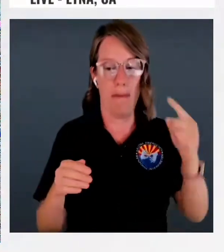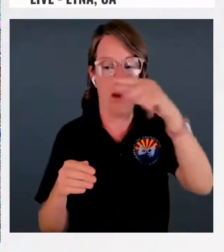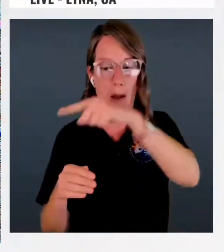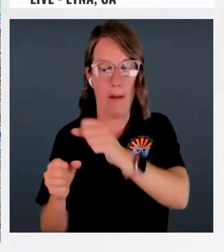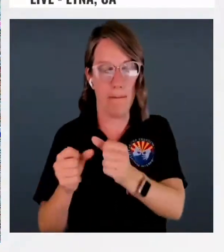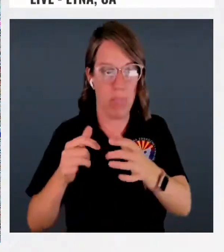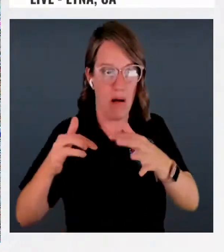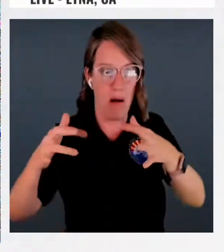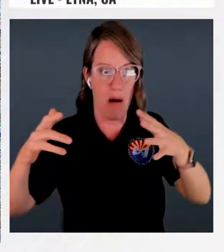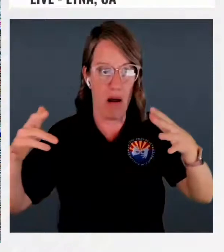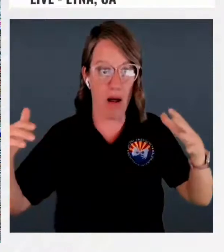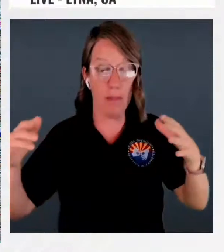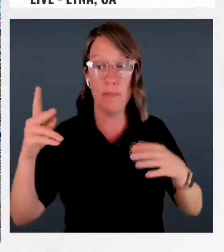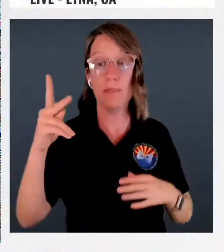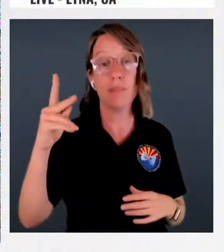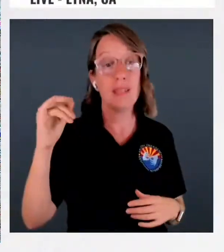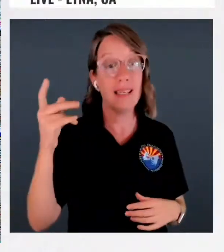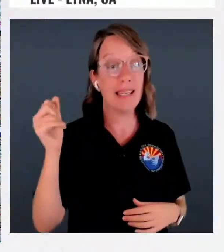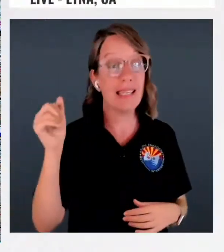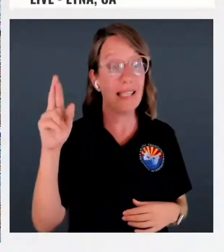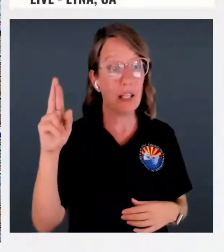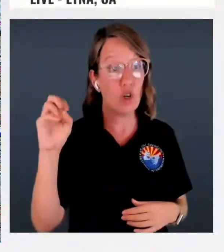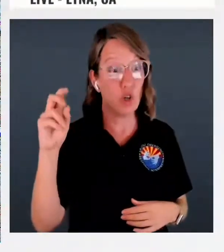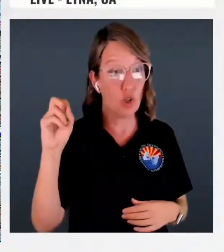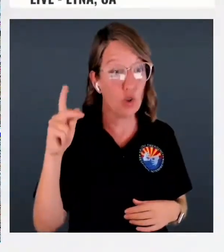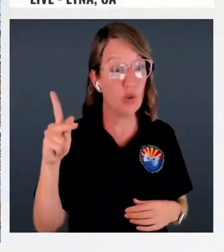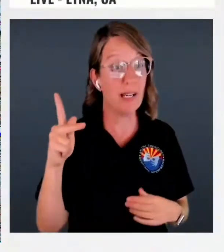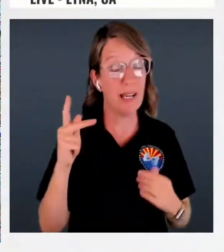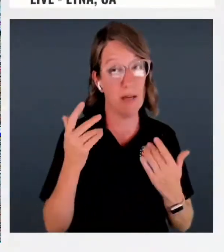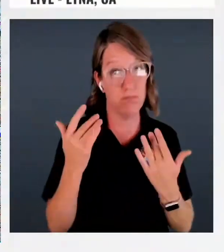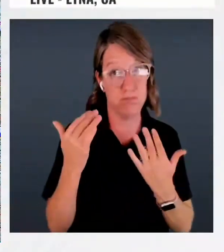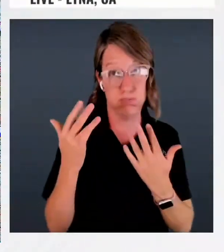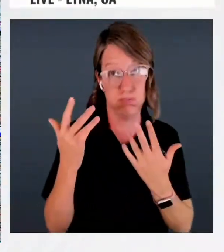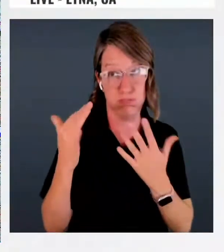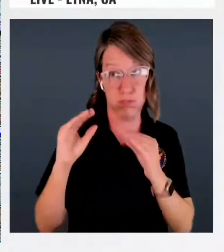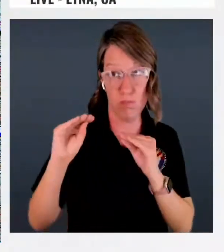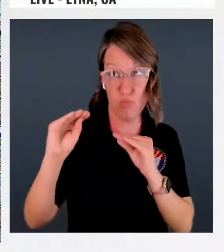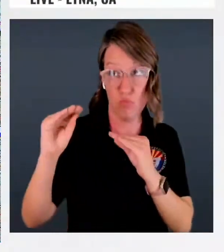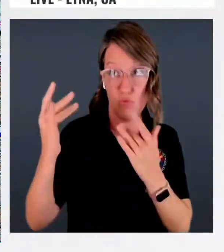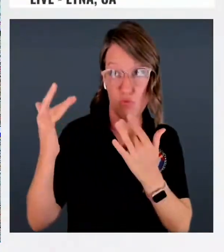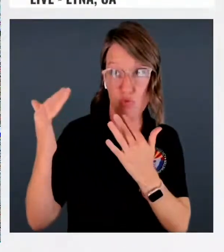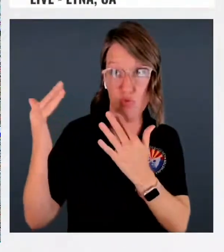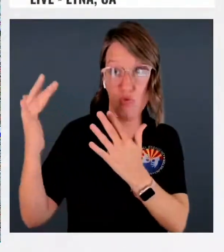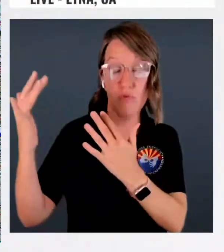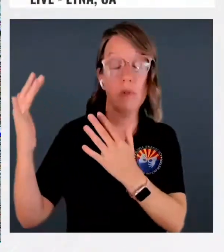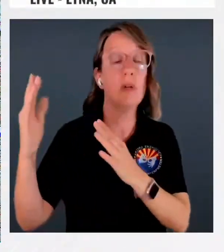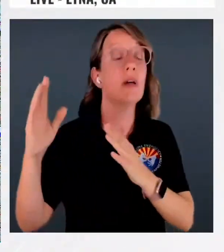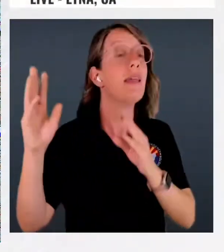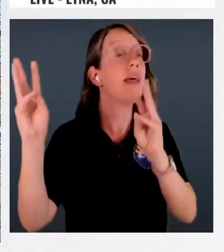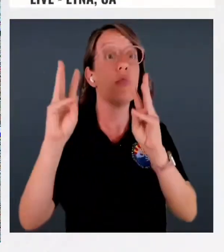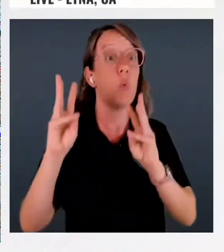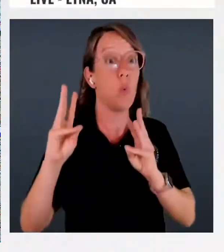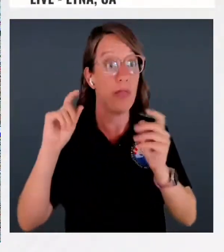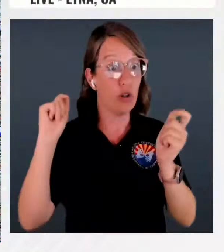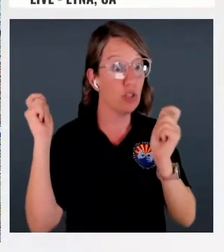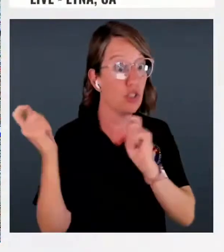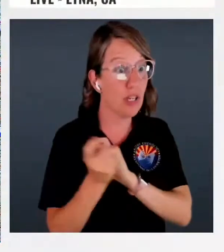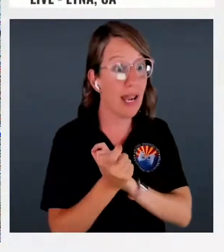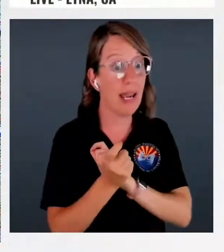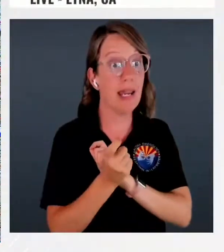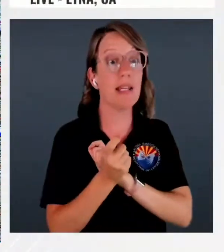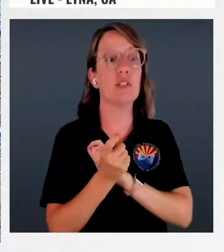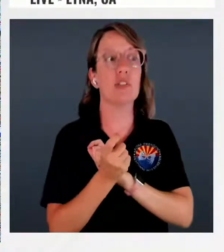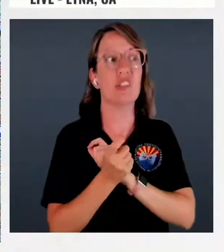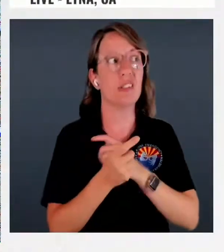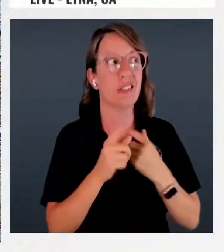challenge up over into Mill Creek. And then we got a break from the weather, as after that significant amount of growth, our resources were able